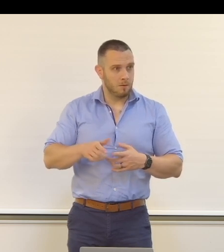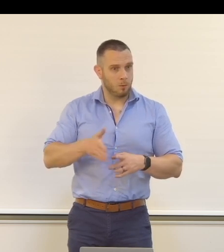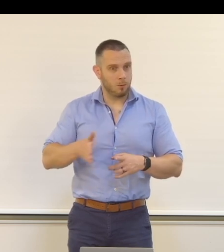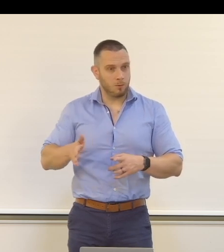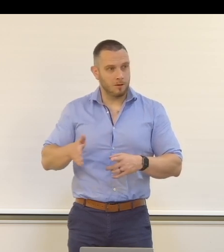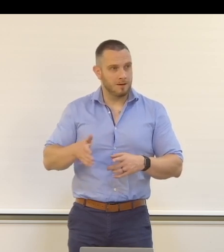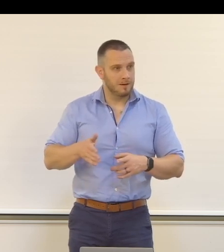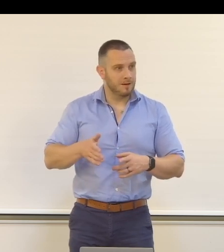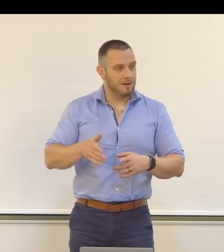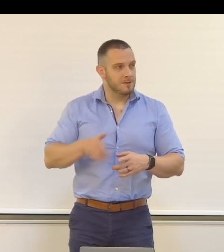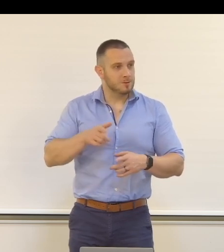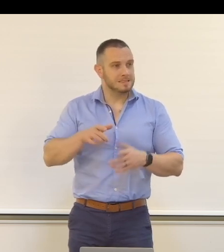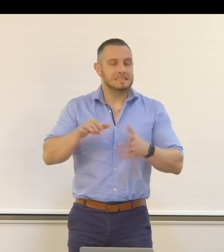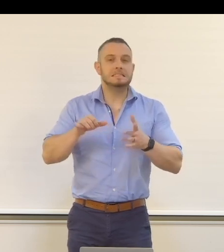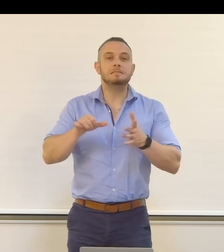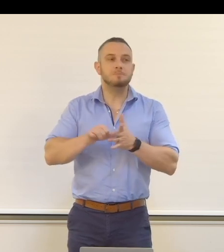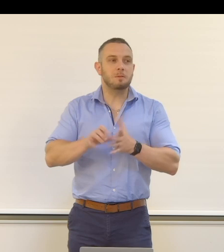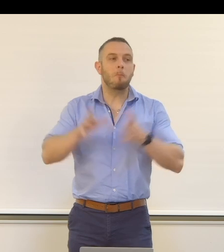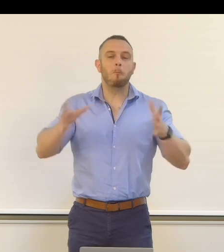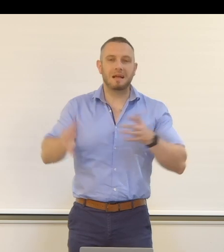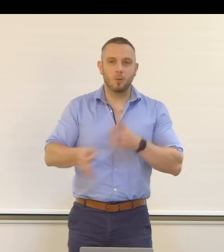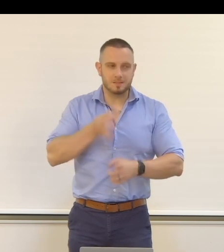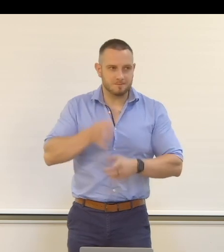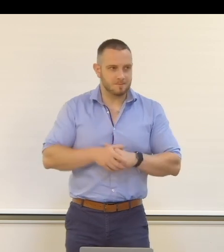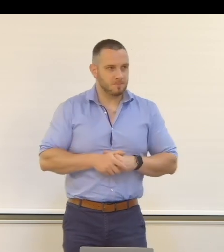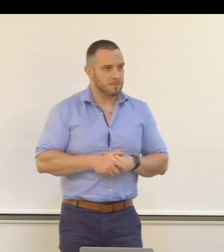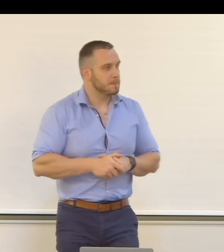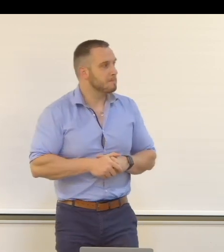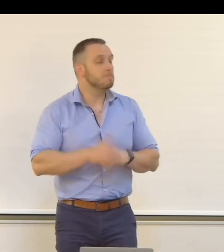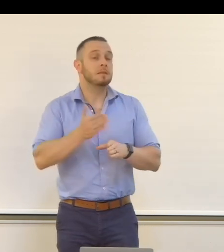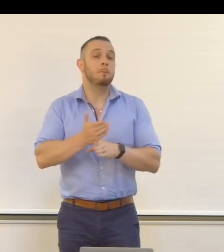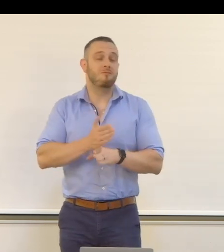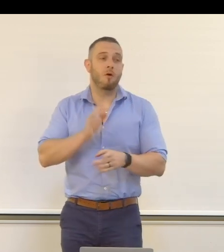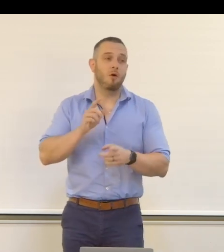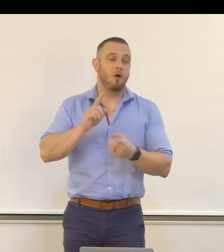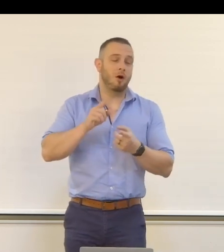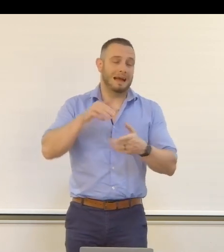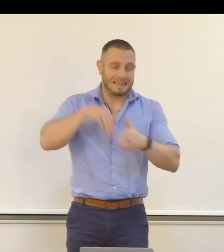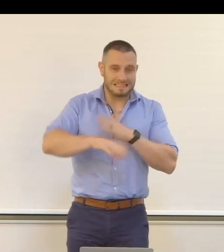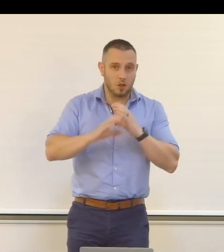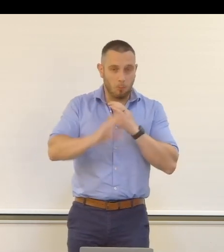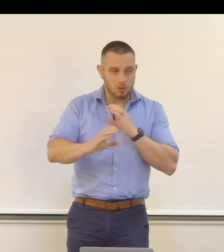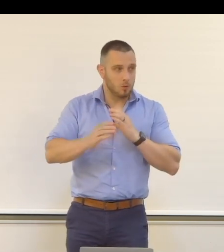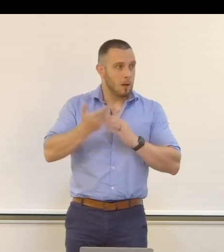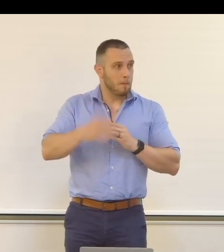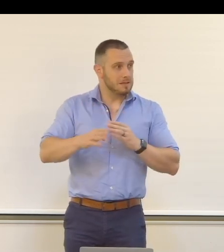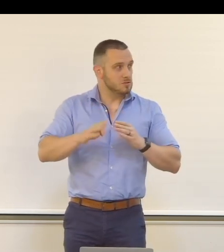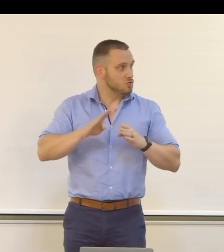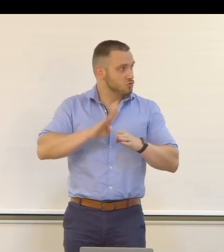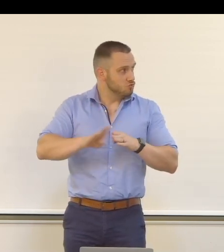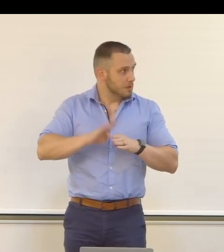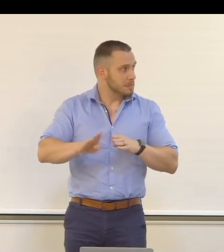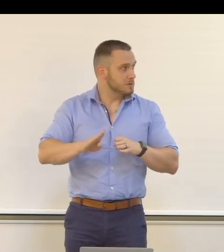question, but it is a good question. Before entering the modules, we were trained with two kind